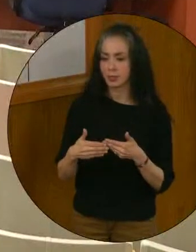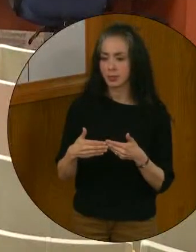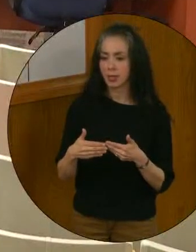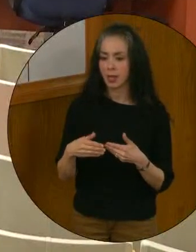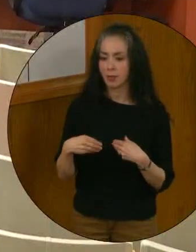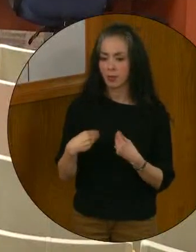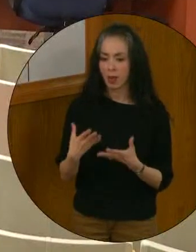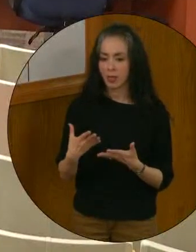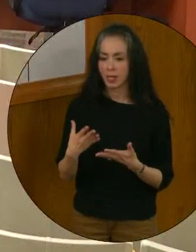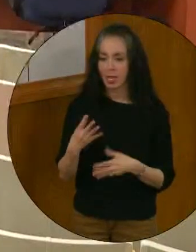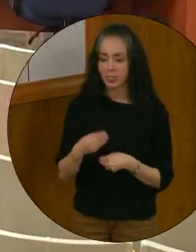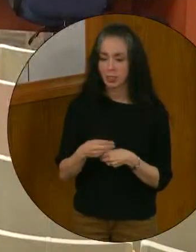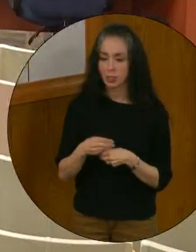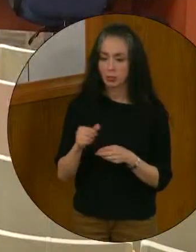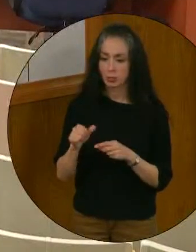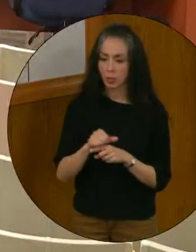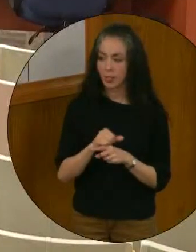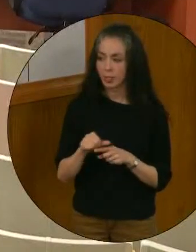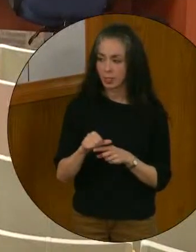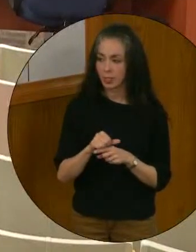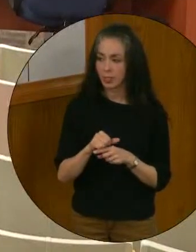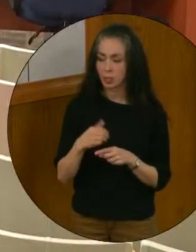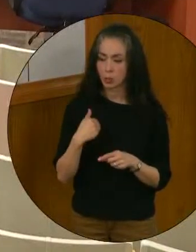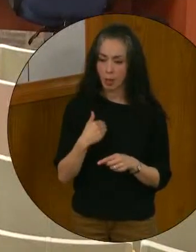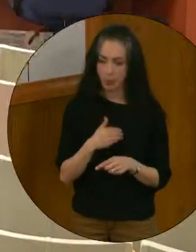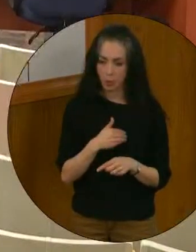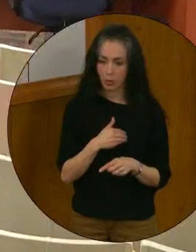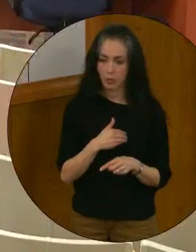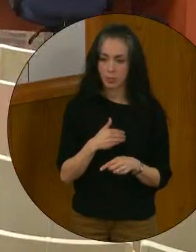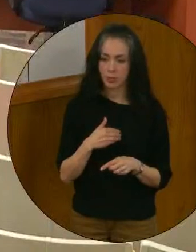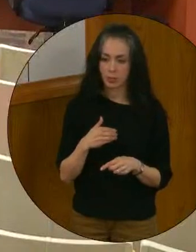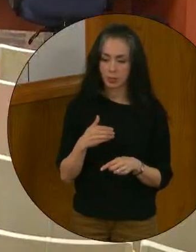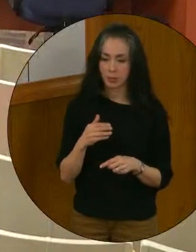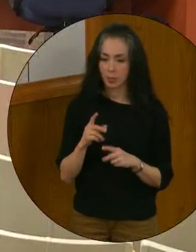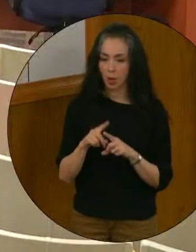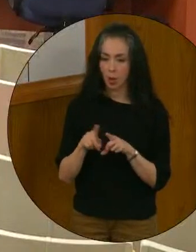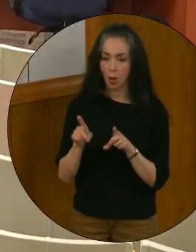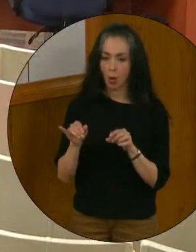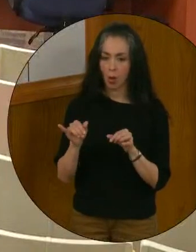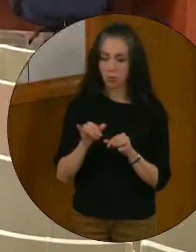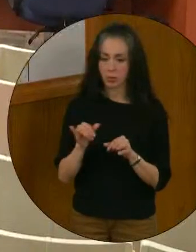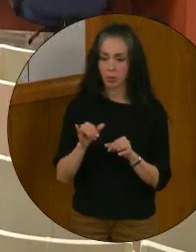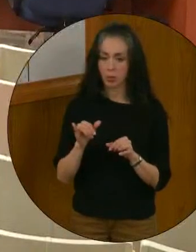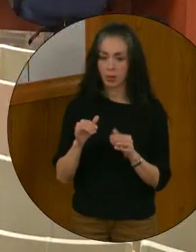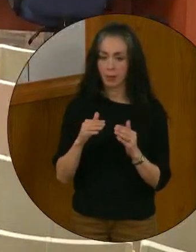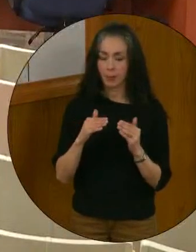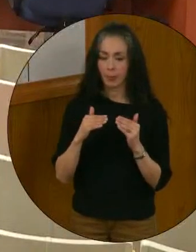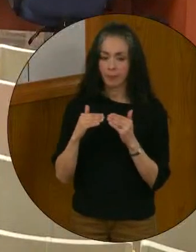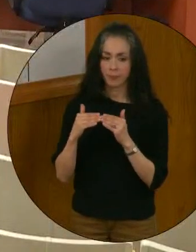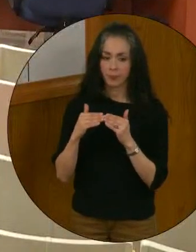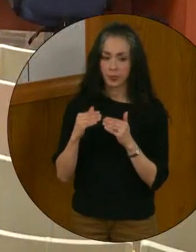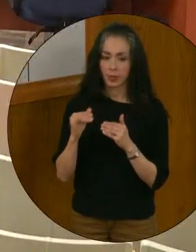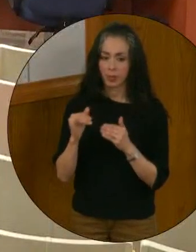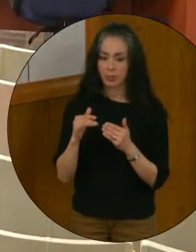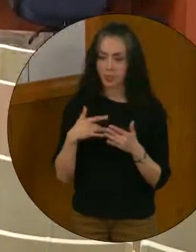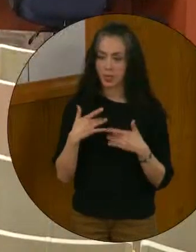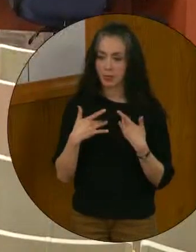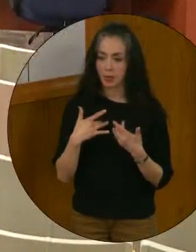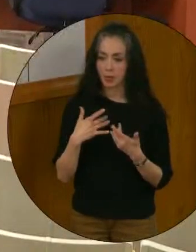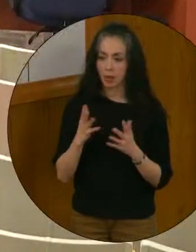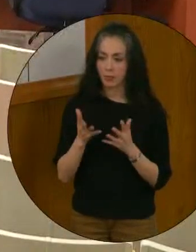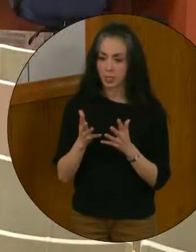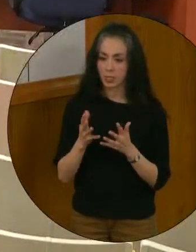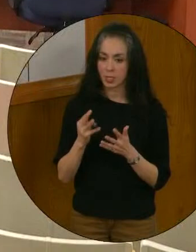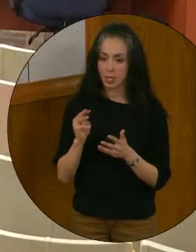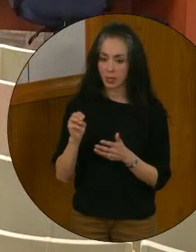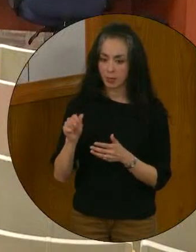providing additional training to members, but also colleagues who are excited about the conversation in May to bring